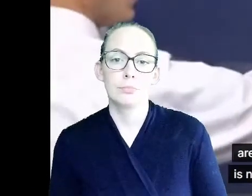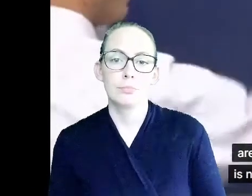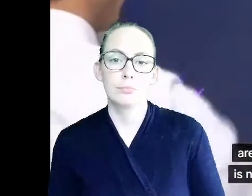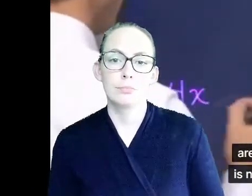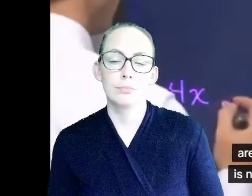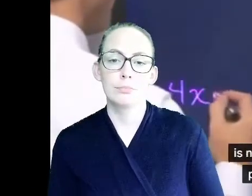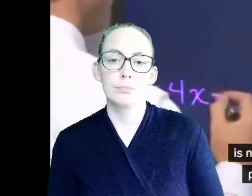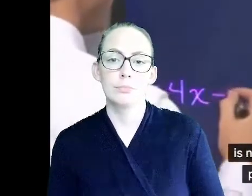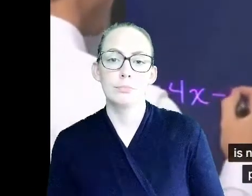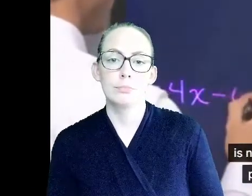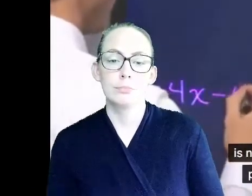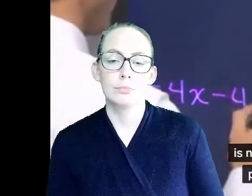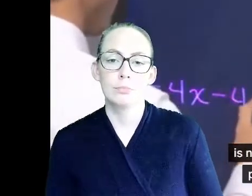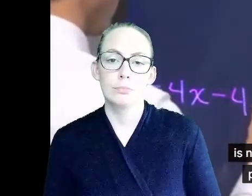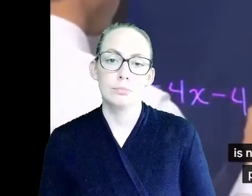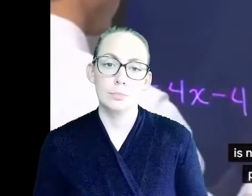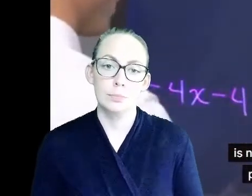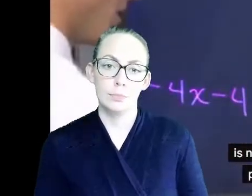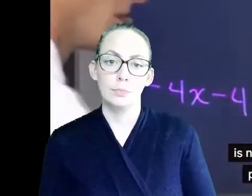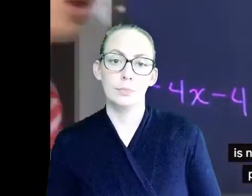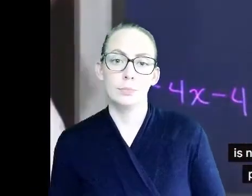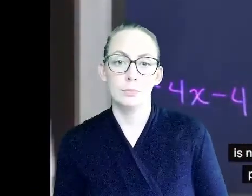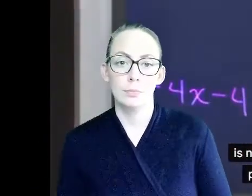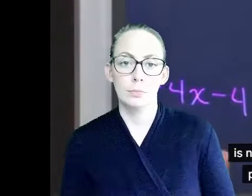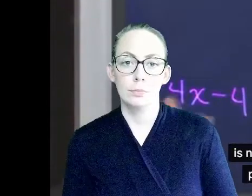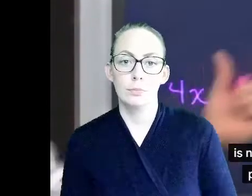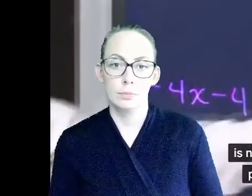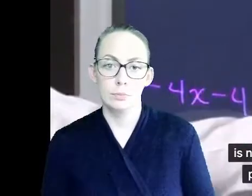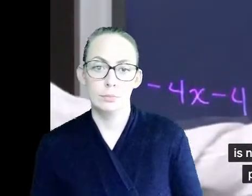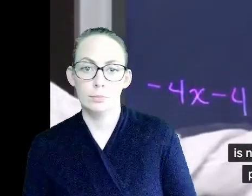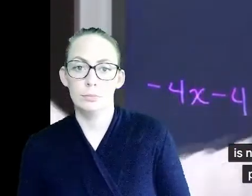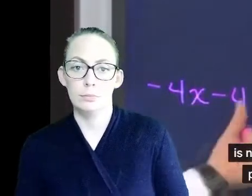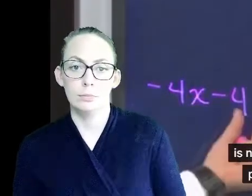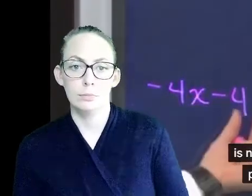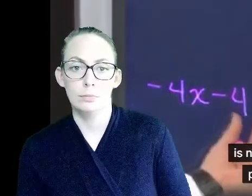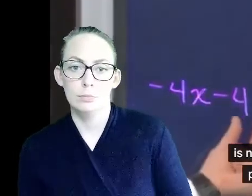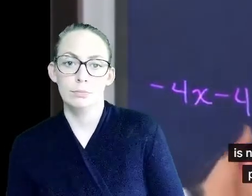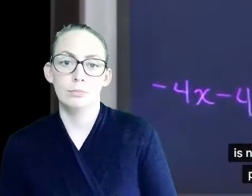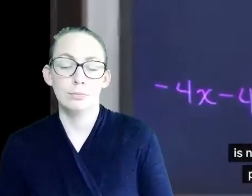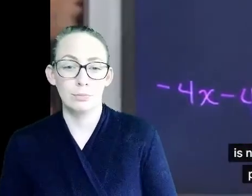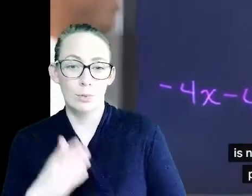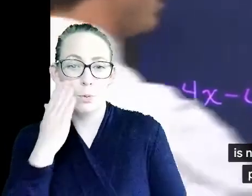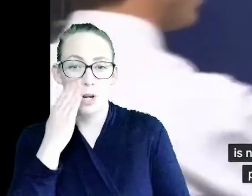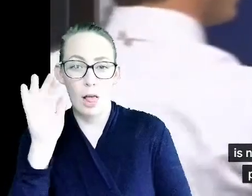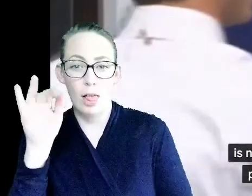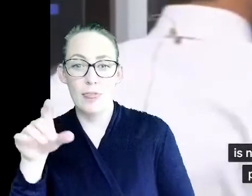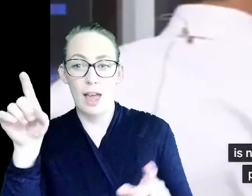times -1 is -4. We know that that cross product is going to be equal